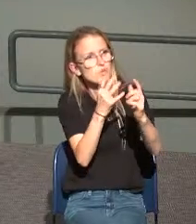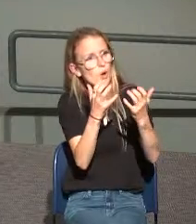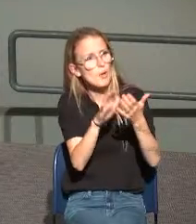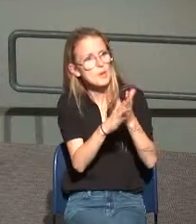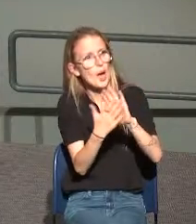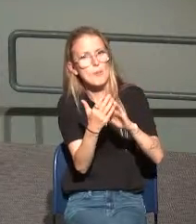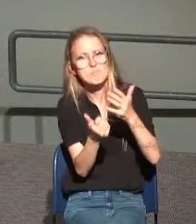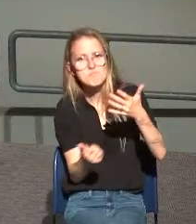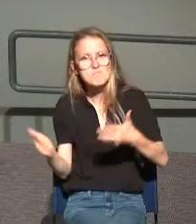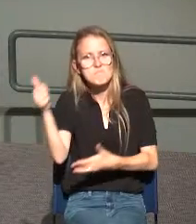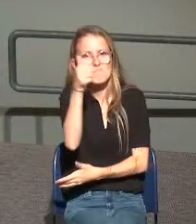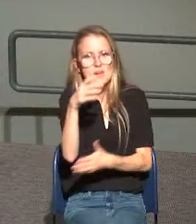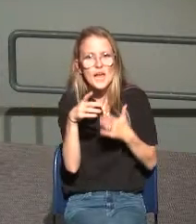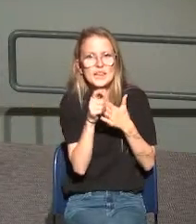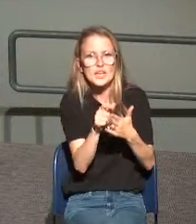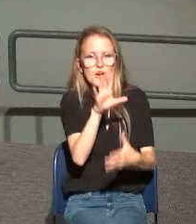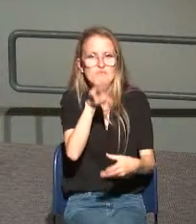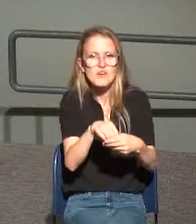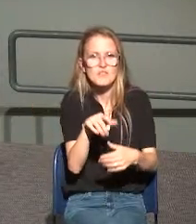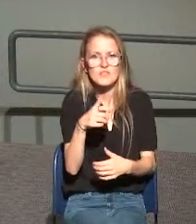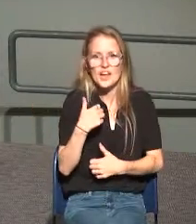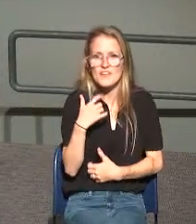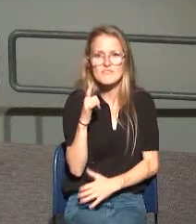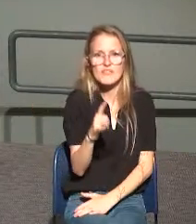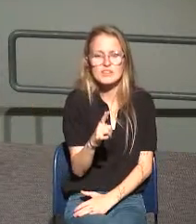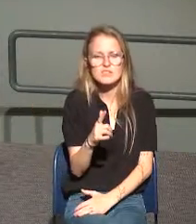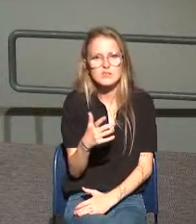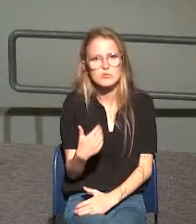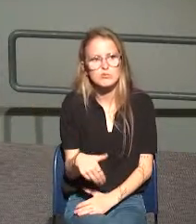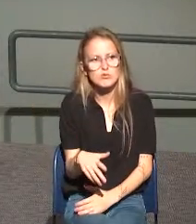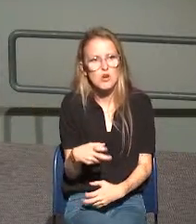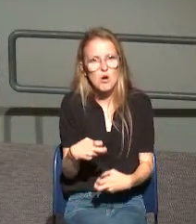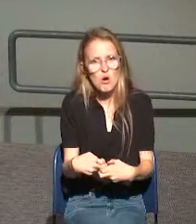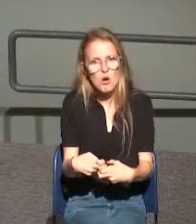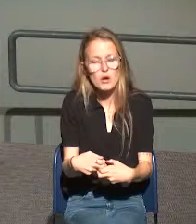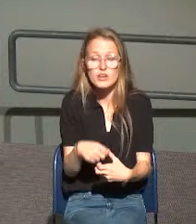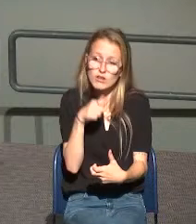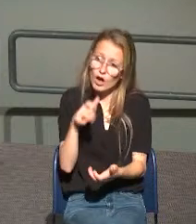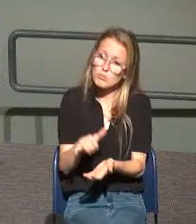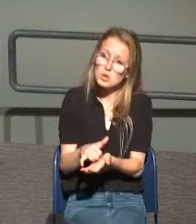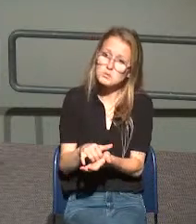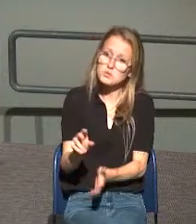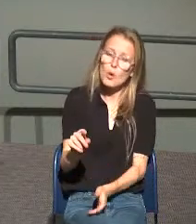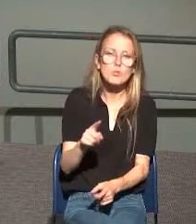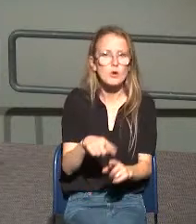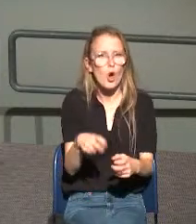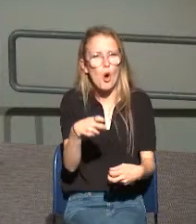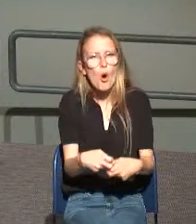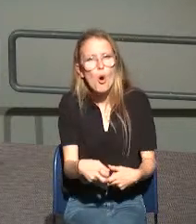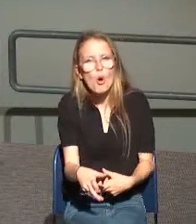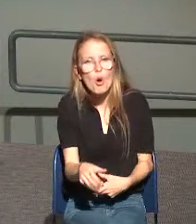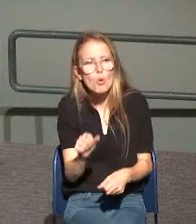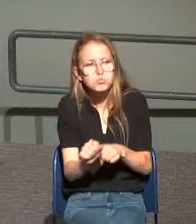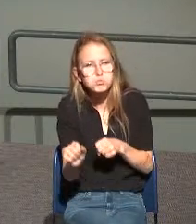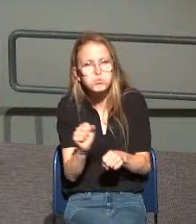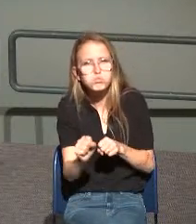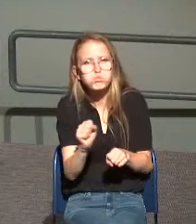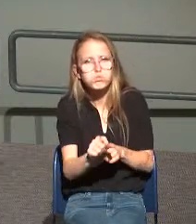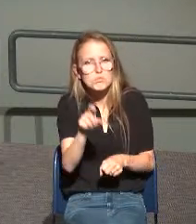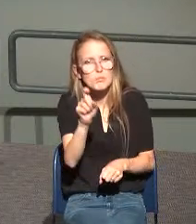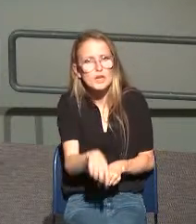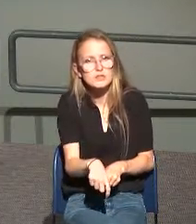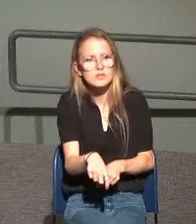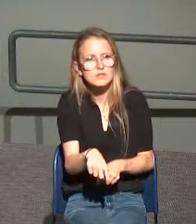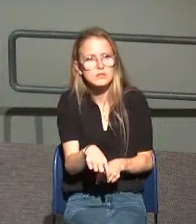senior leaders in the Air Force, it was going to be a lot harder. It doesn't mean it was impossible, but it was going to be a lot harder for her than it was for